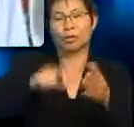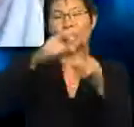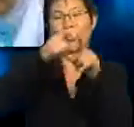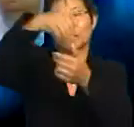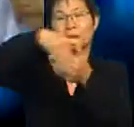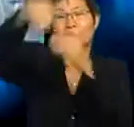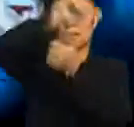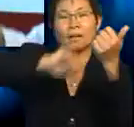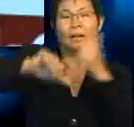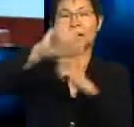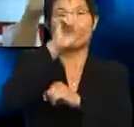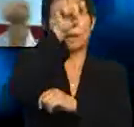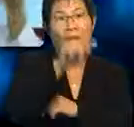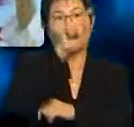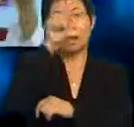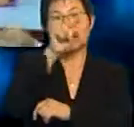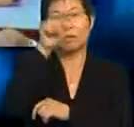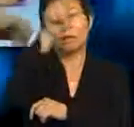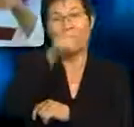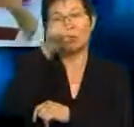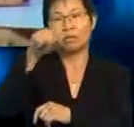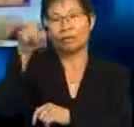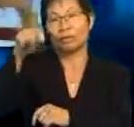Write the word in the air.